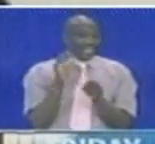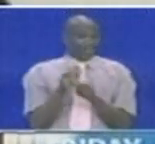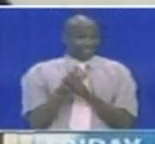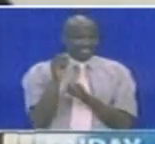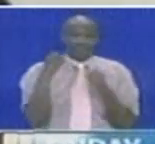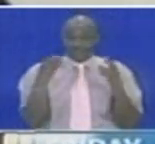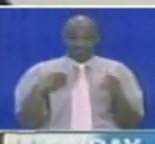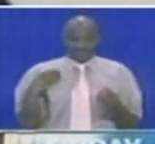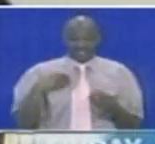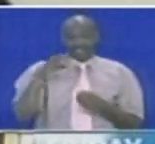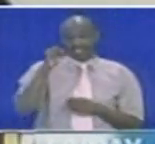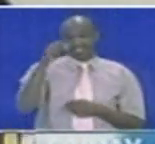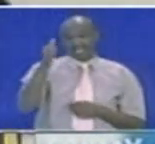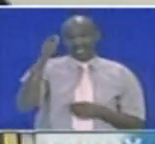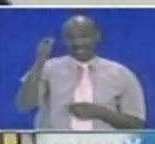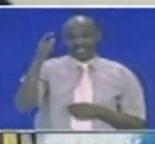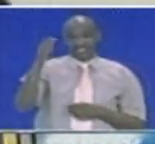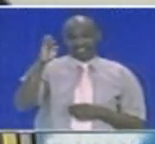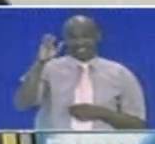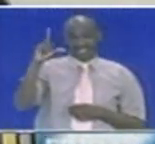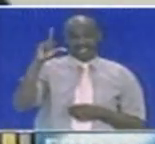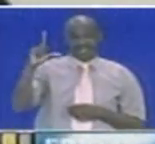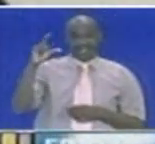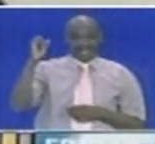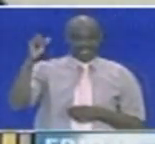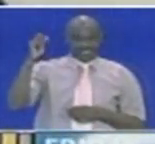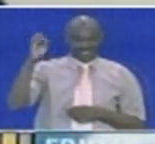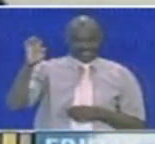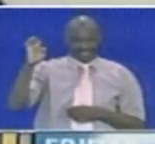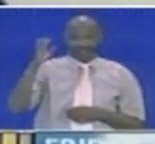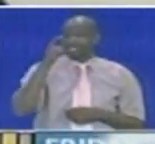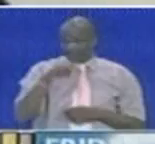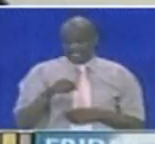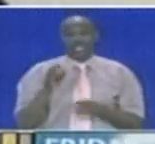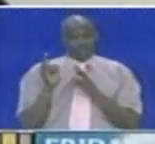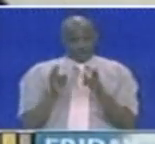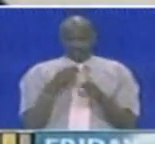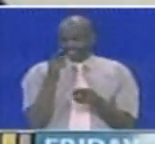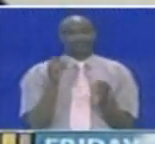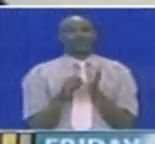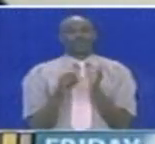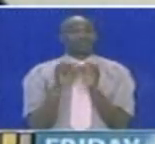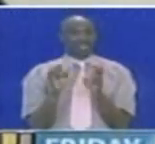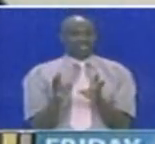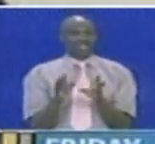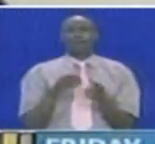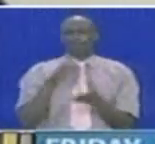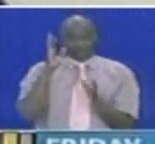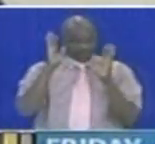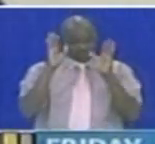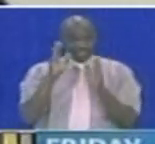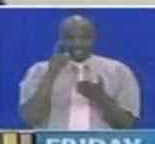people say satellite, satellite. In ordinary communication, no problem, because the most important